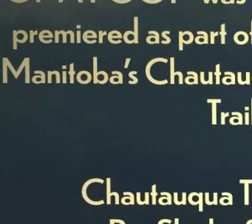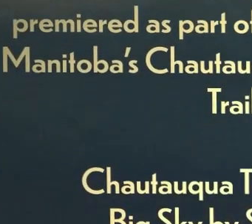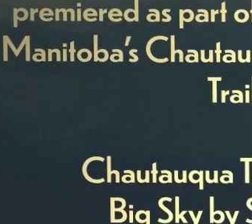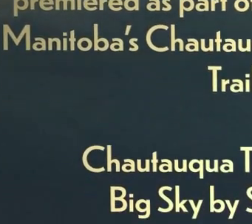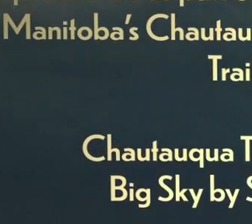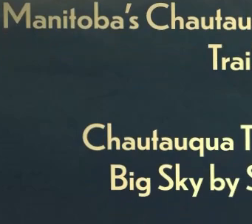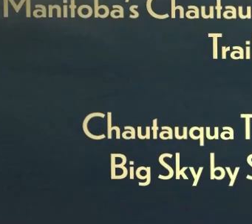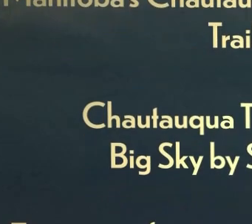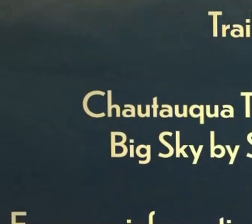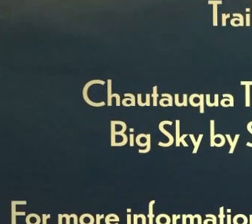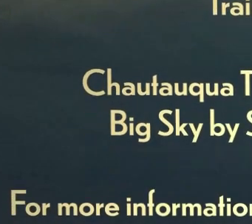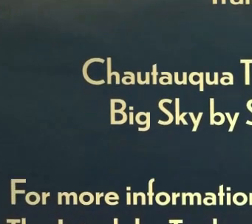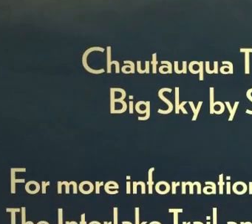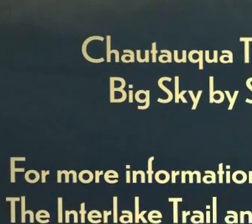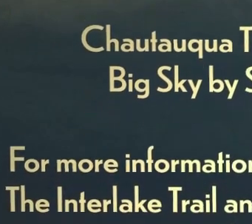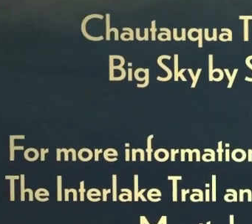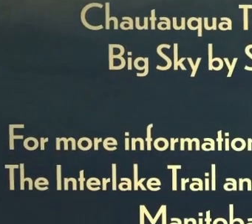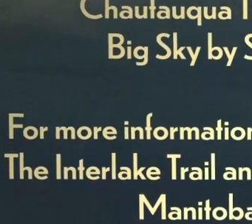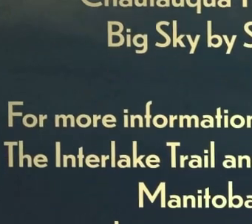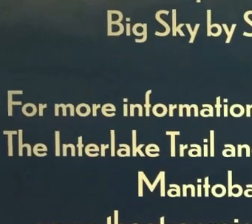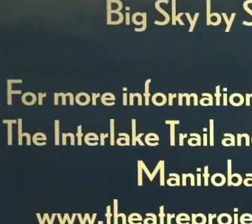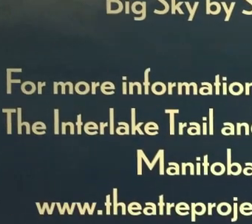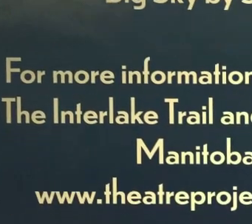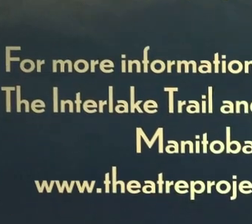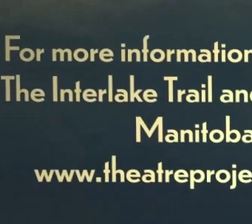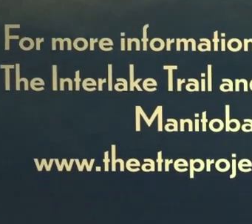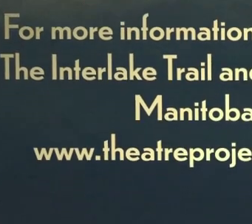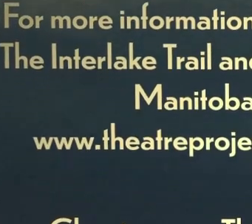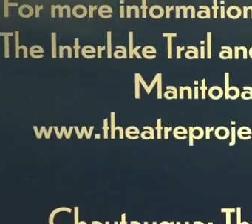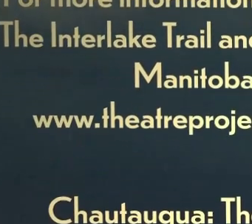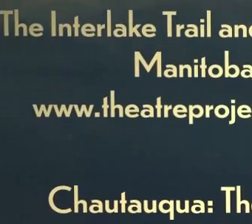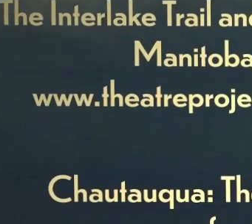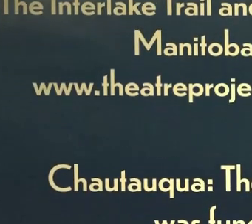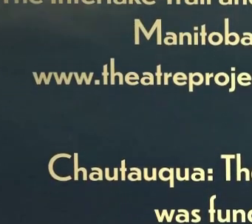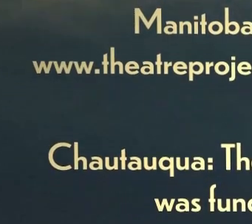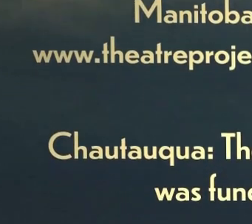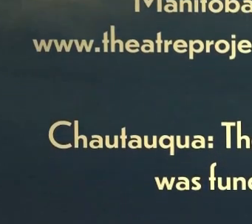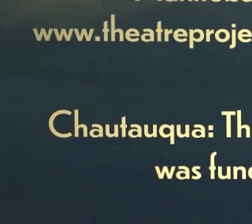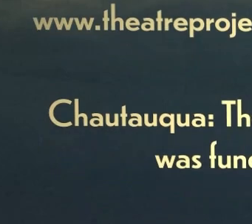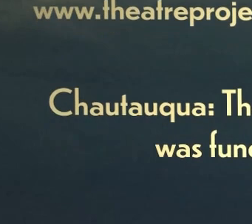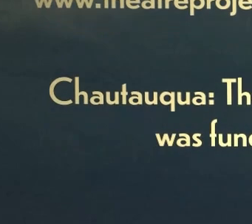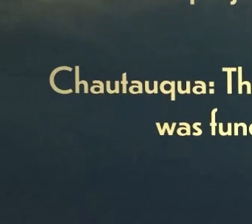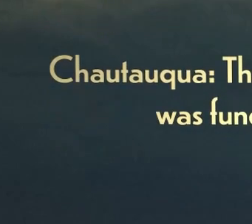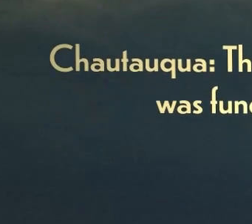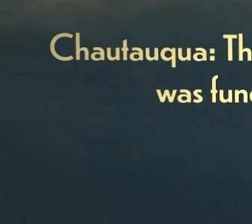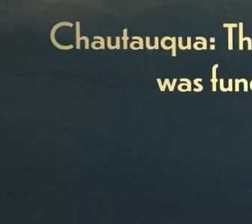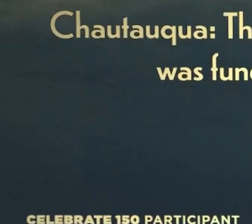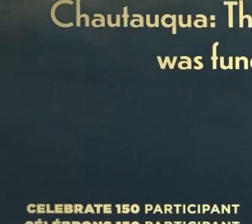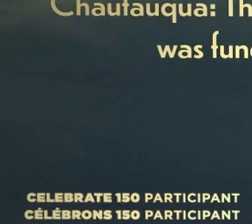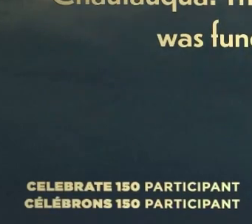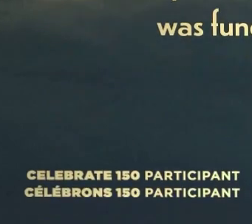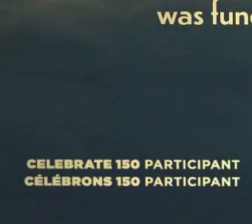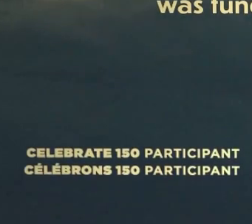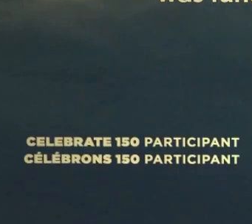Chautauqua, the Interlake Trail was funded by Manitoba 150, Gay Lasper Family Foundation, Roll With It Rentals, RBC